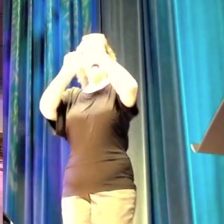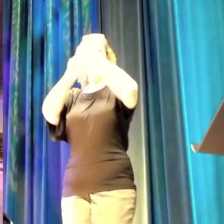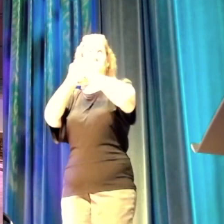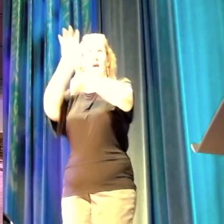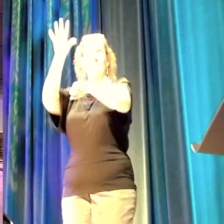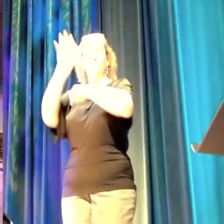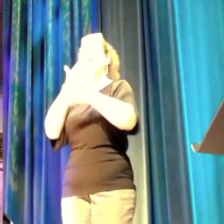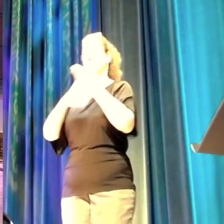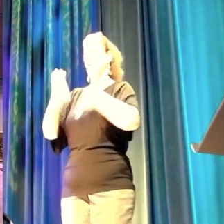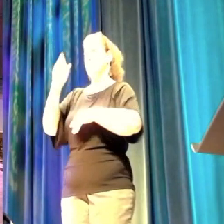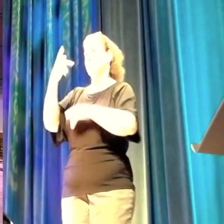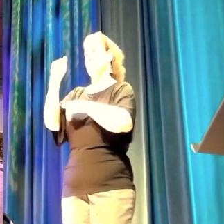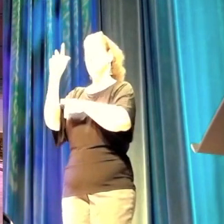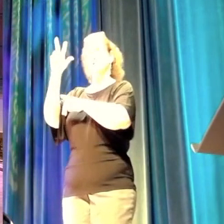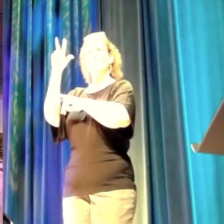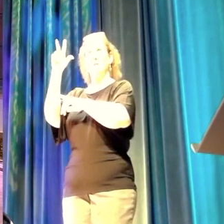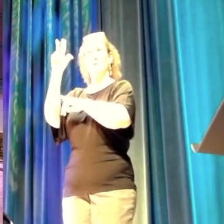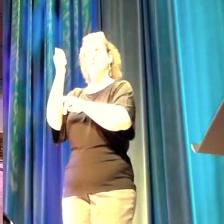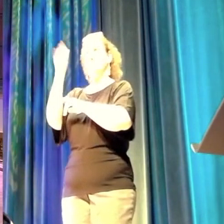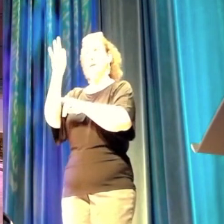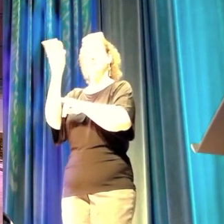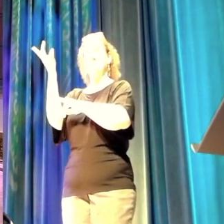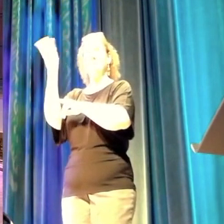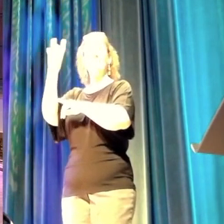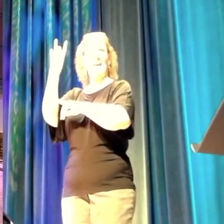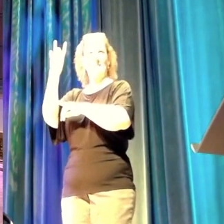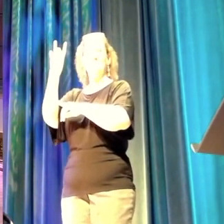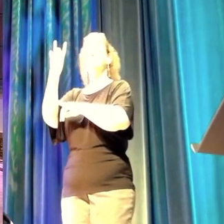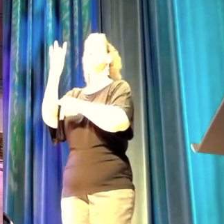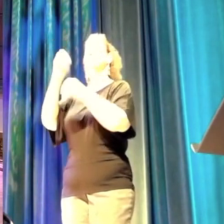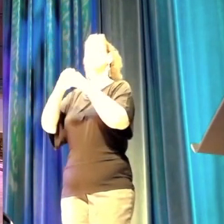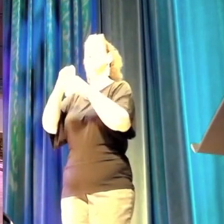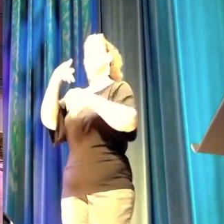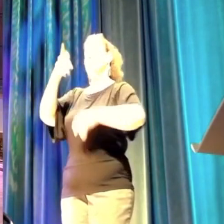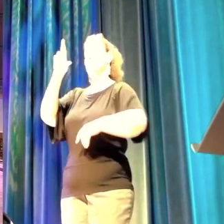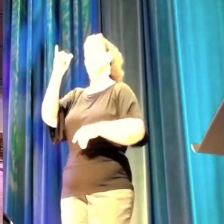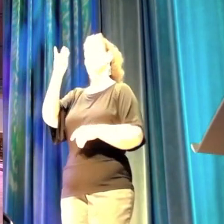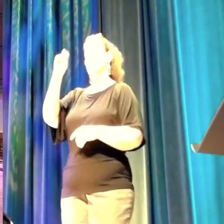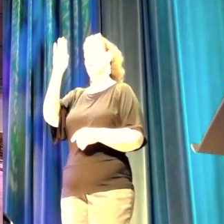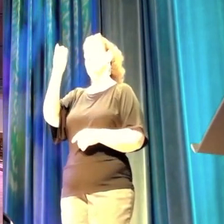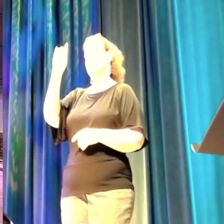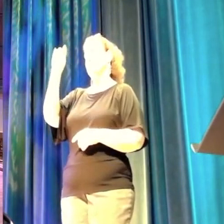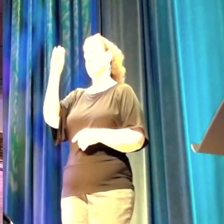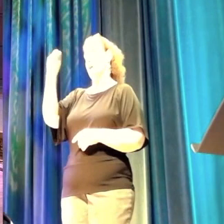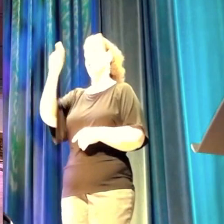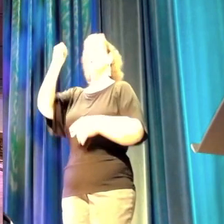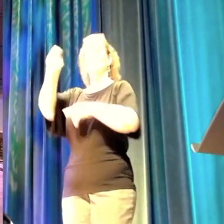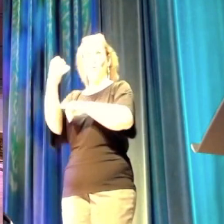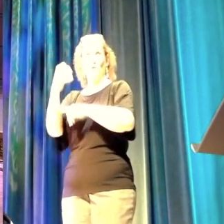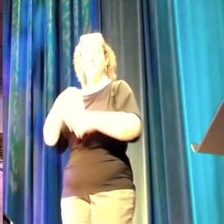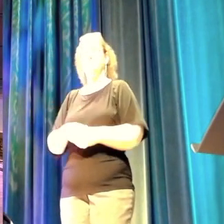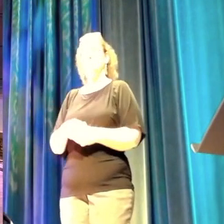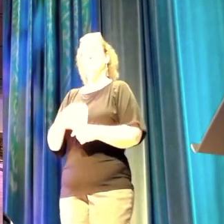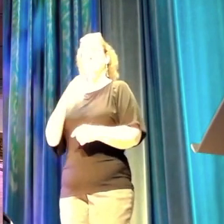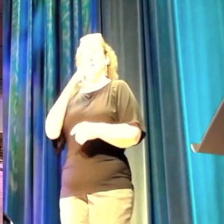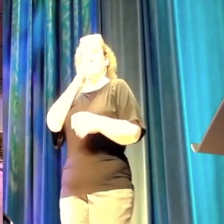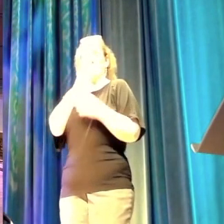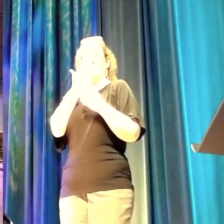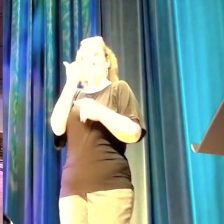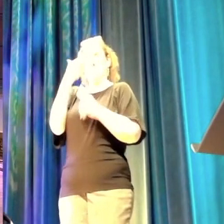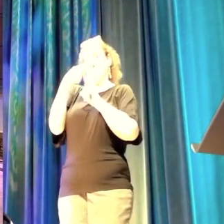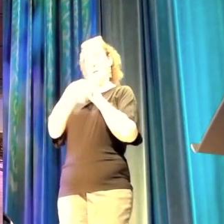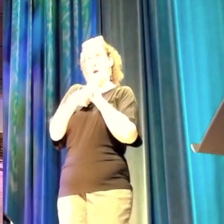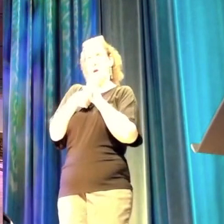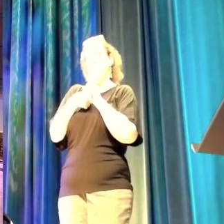on September 23rd, 1968, in Princeton, New Jersey. At 15 months old, I